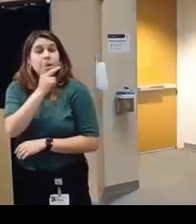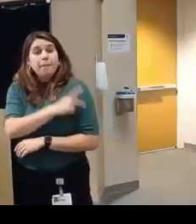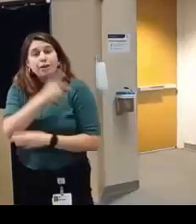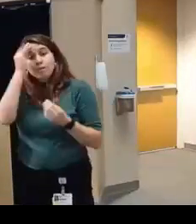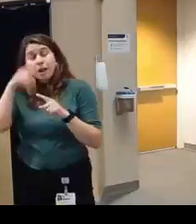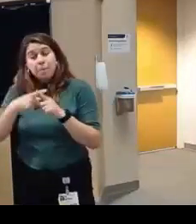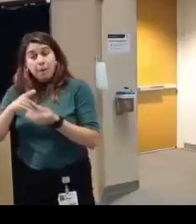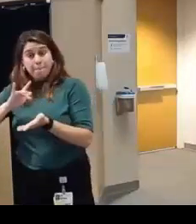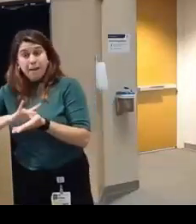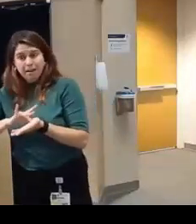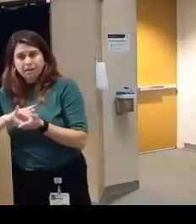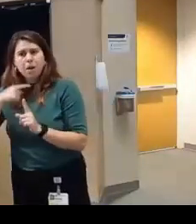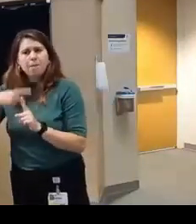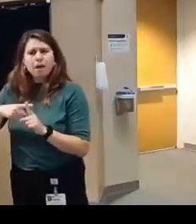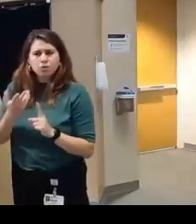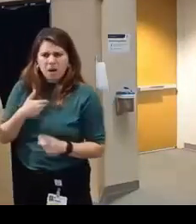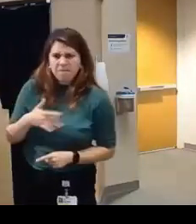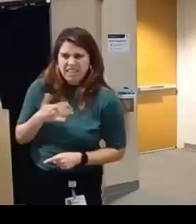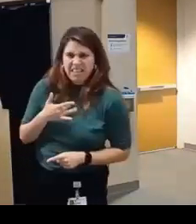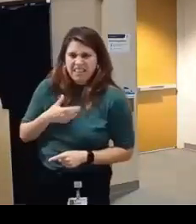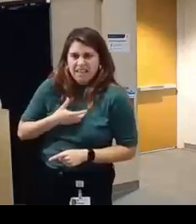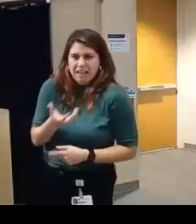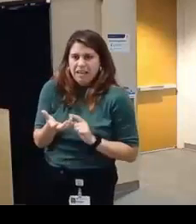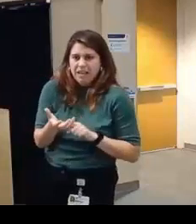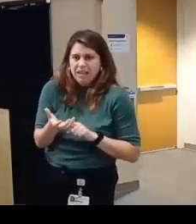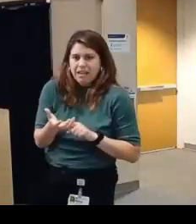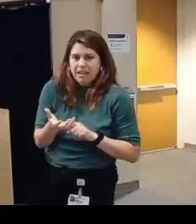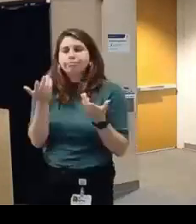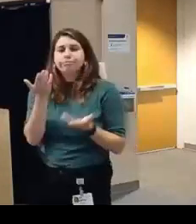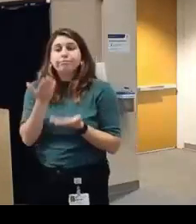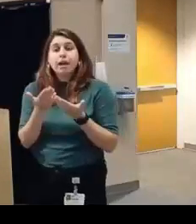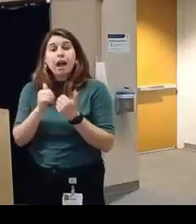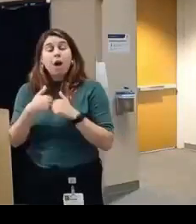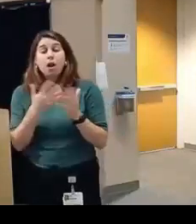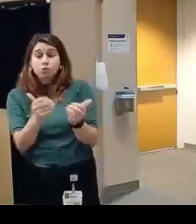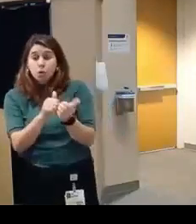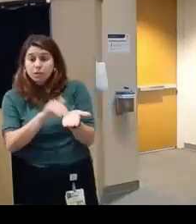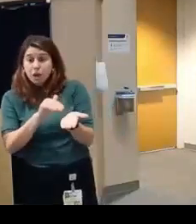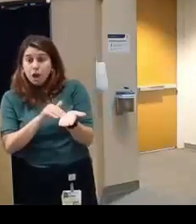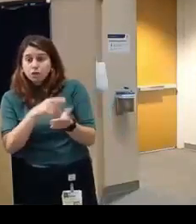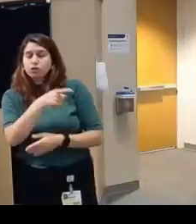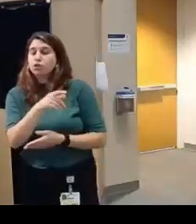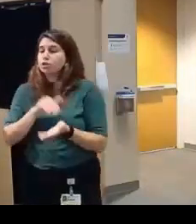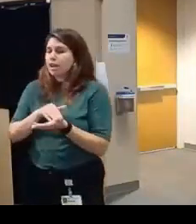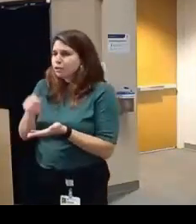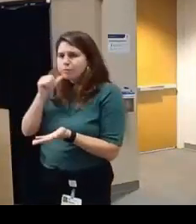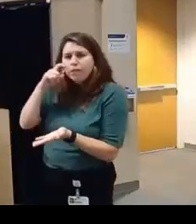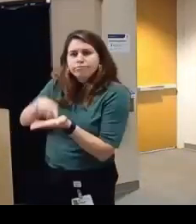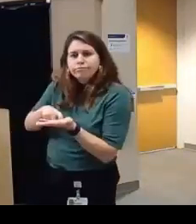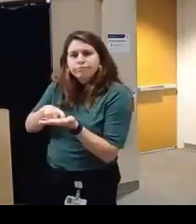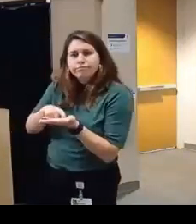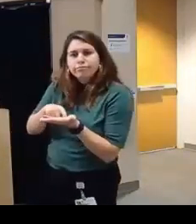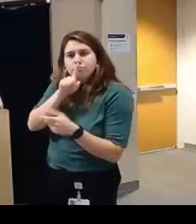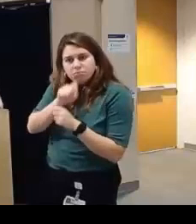about things medically, but they also think about what they're feeling, right? They may have certain ways of talking to doctors that doctors don't always pick up on, that